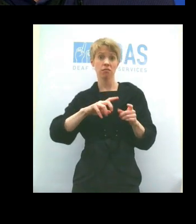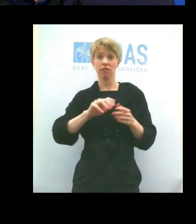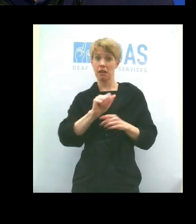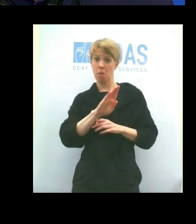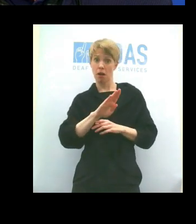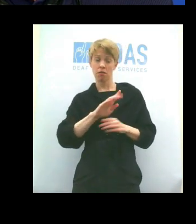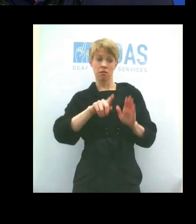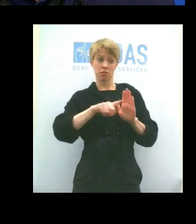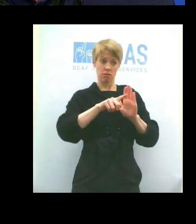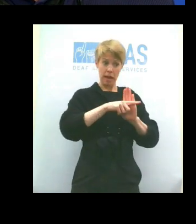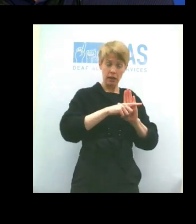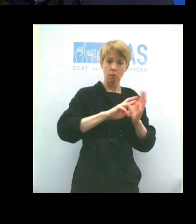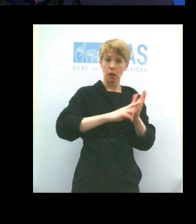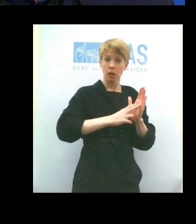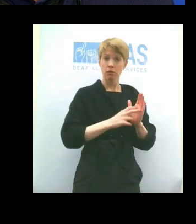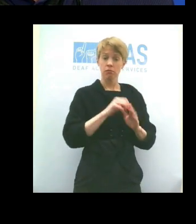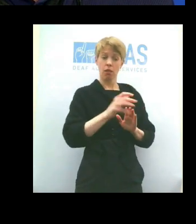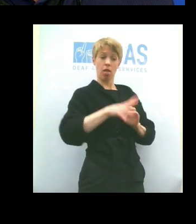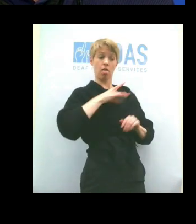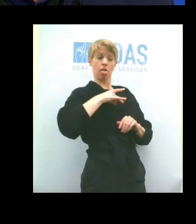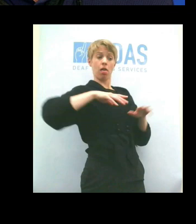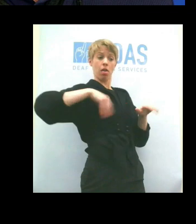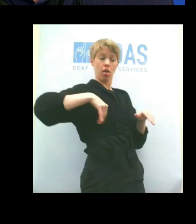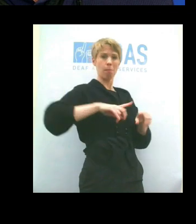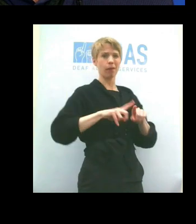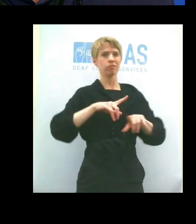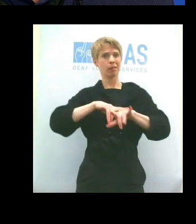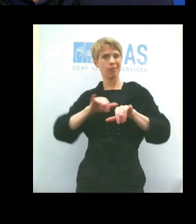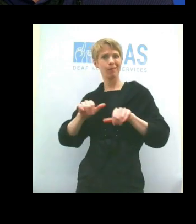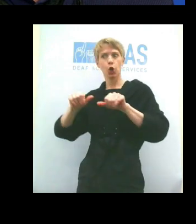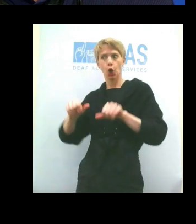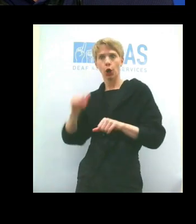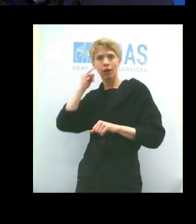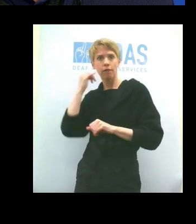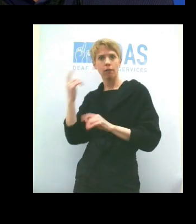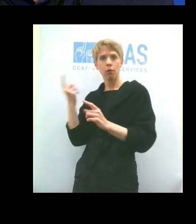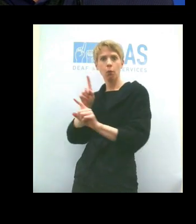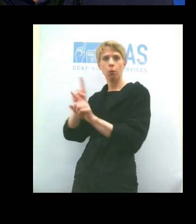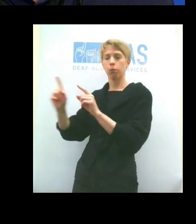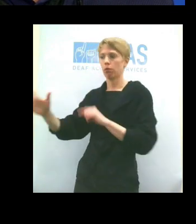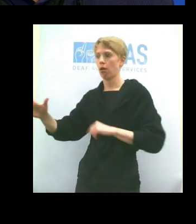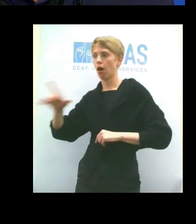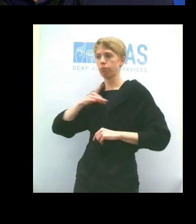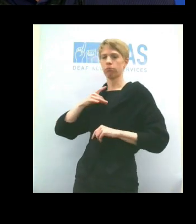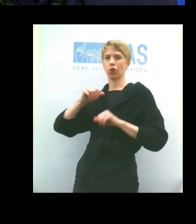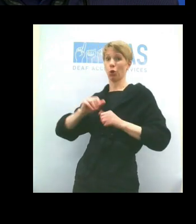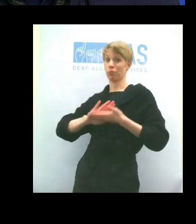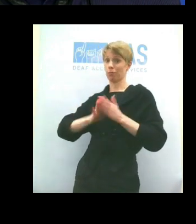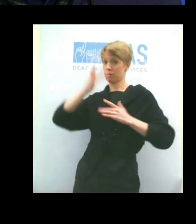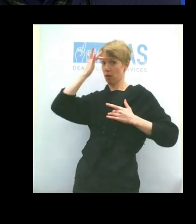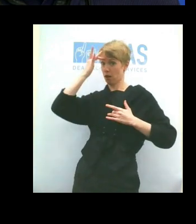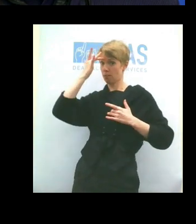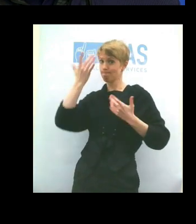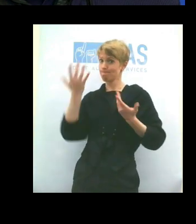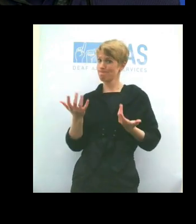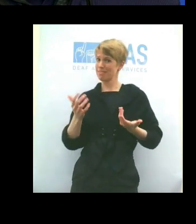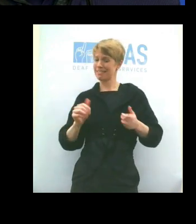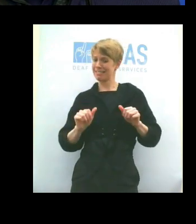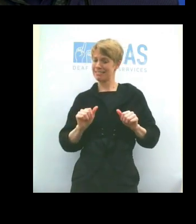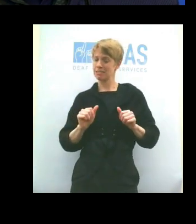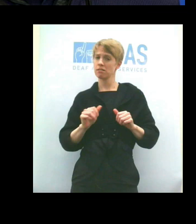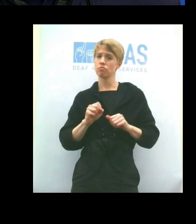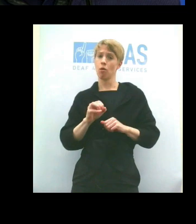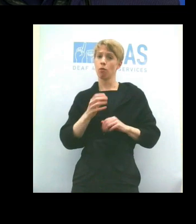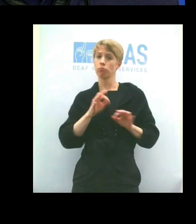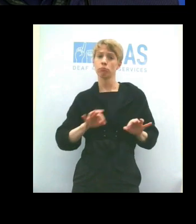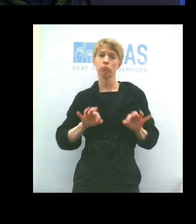I am theoretically at risk for exposure and contraction myself again in the future. So that's why we wear our masks,